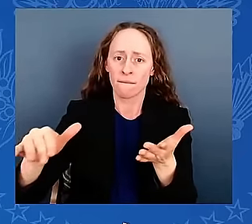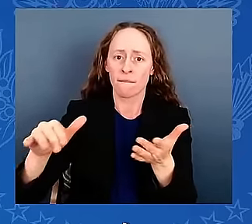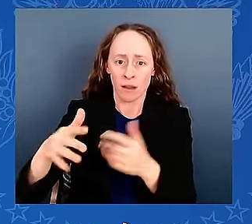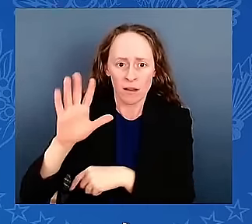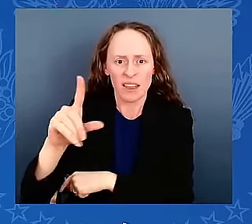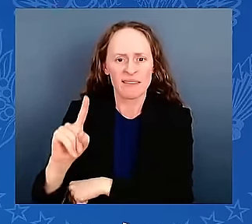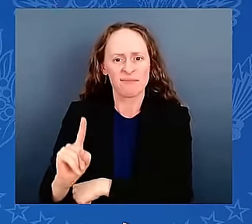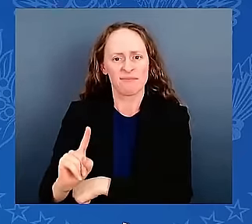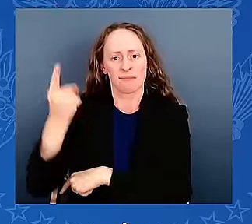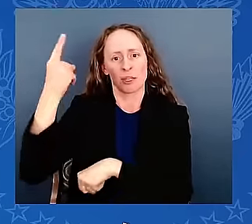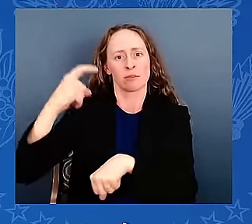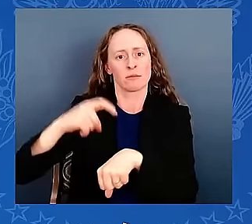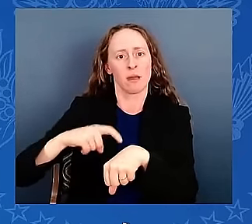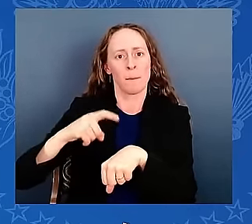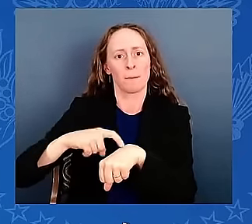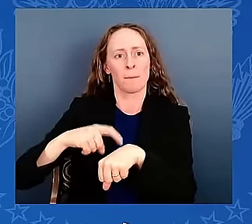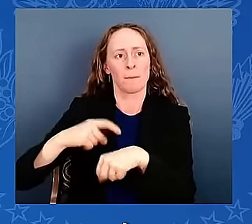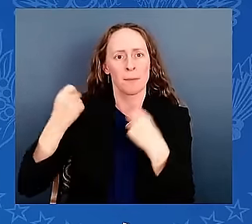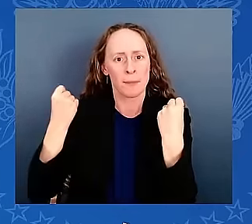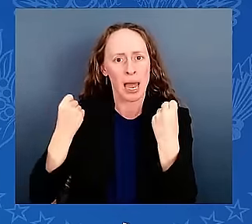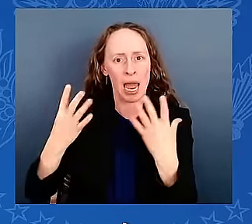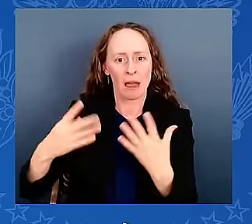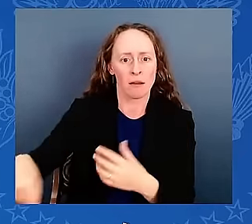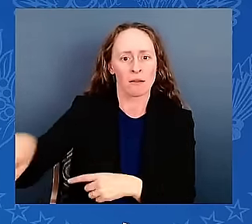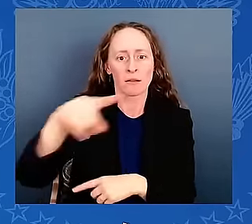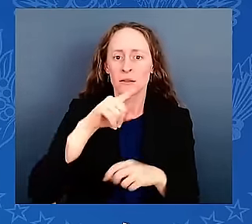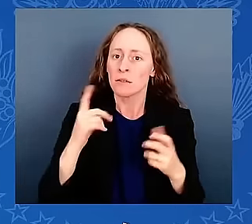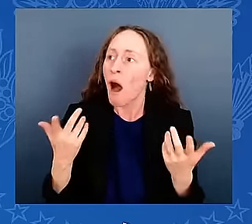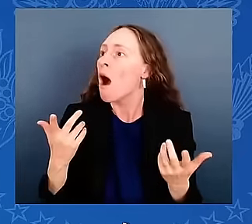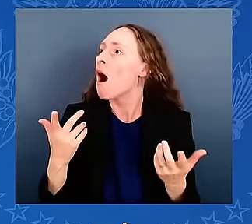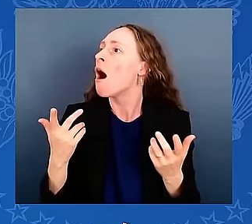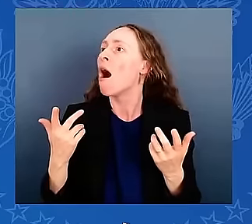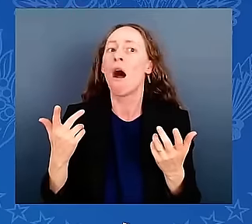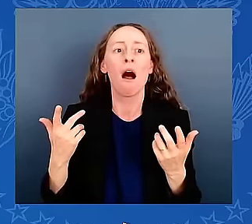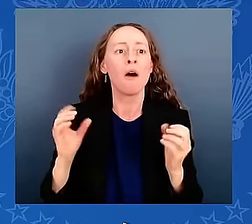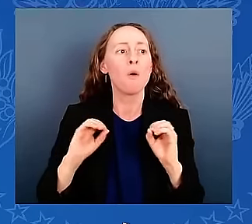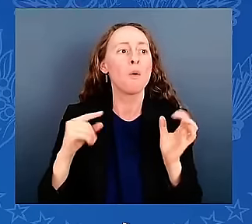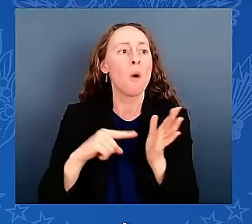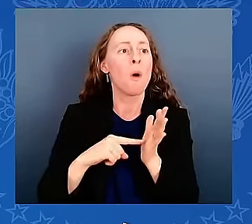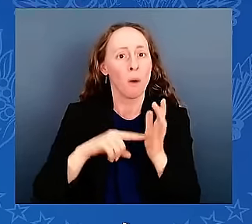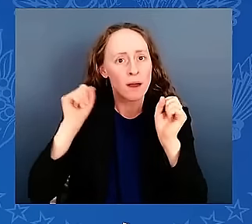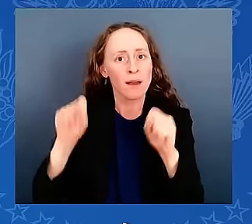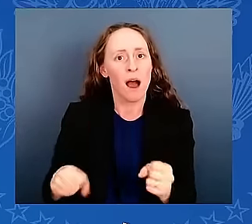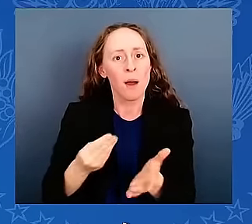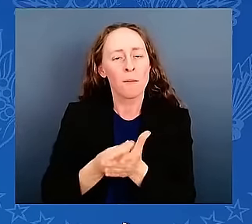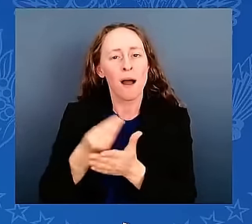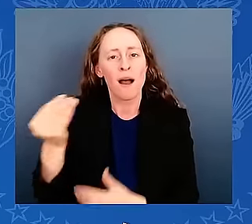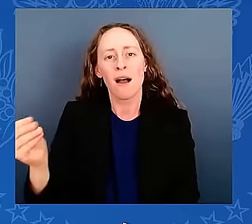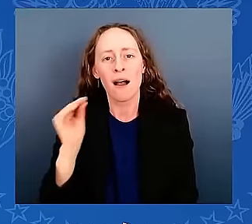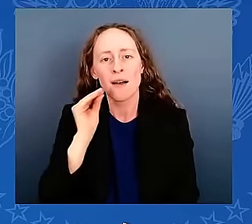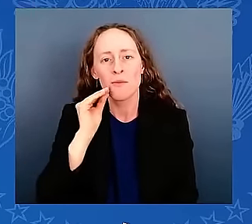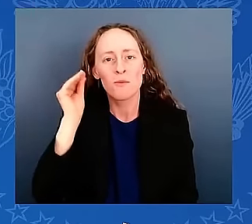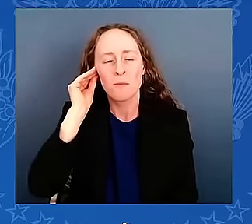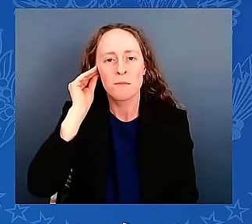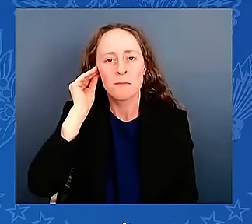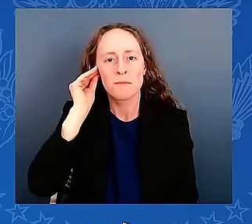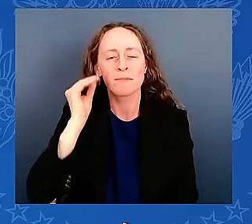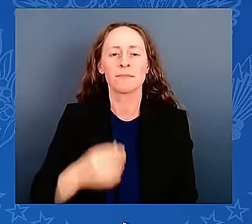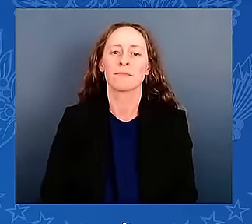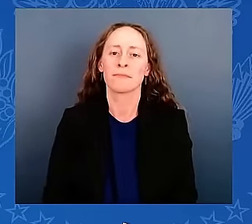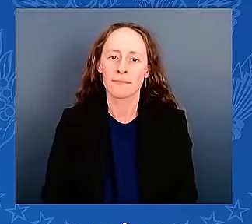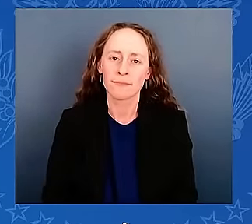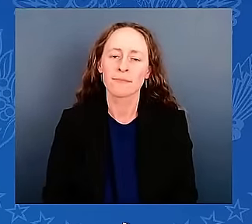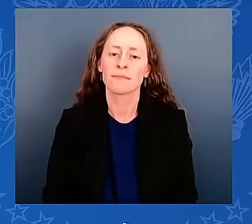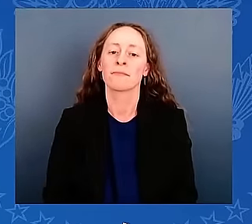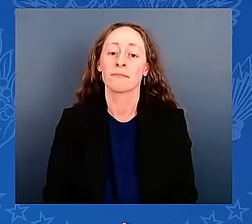they are able to get for their families. However, Project 2025 not only